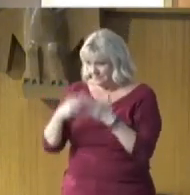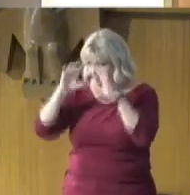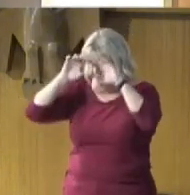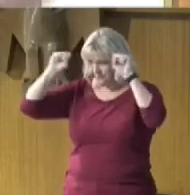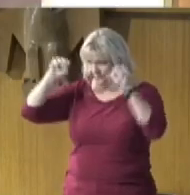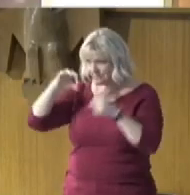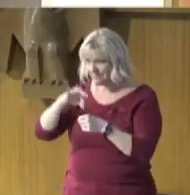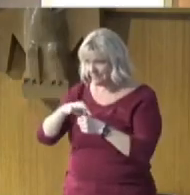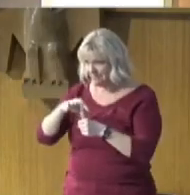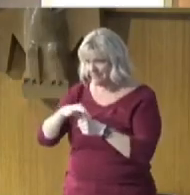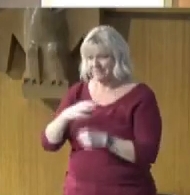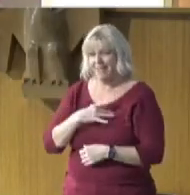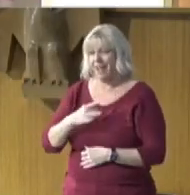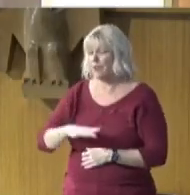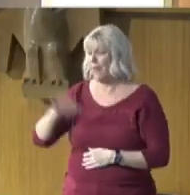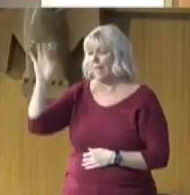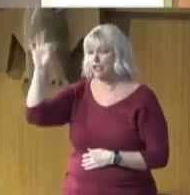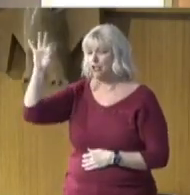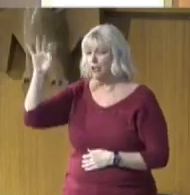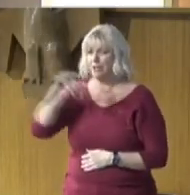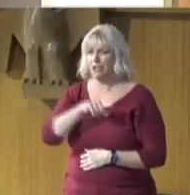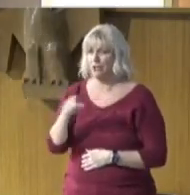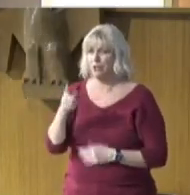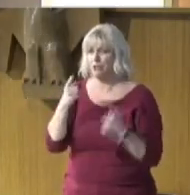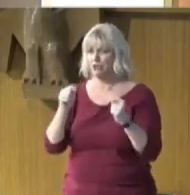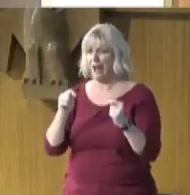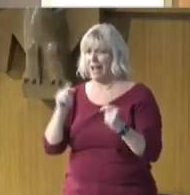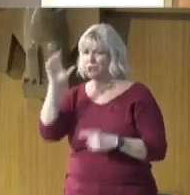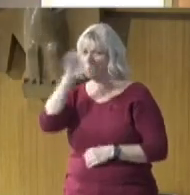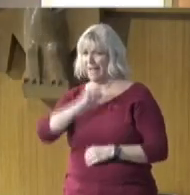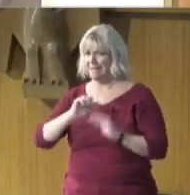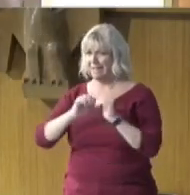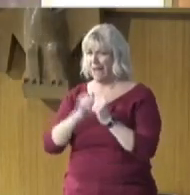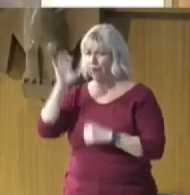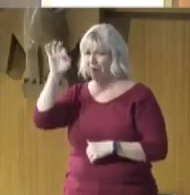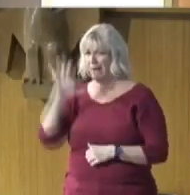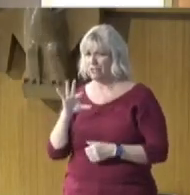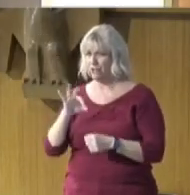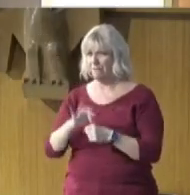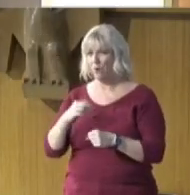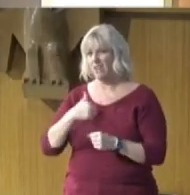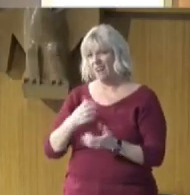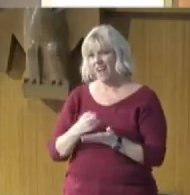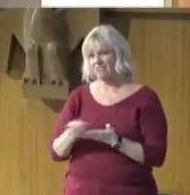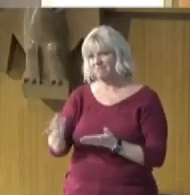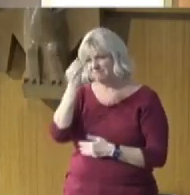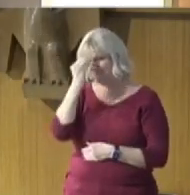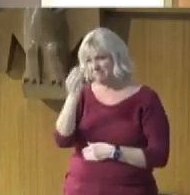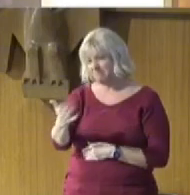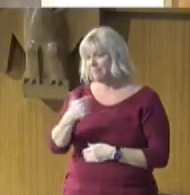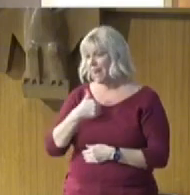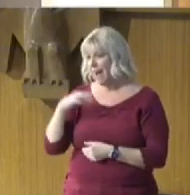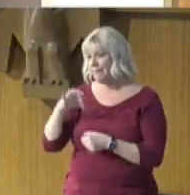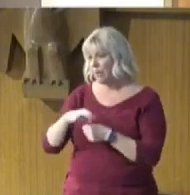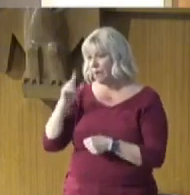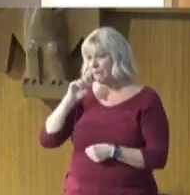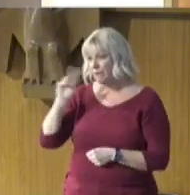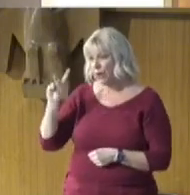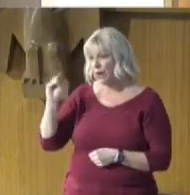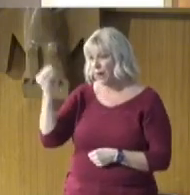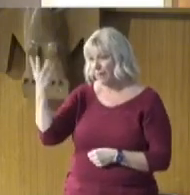I don't like sermons where you try to guess how the pastor voted, so I'm just going to be very upfront with all of you. I voted for Kamala